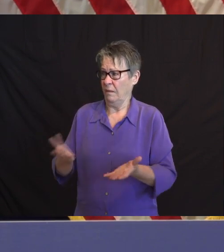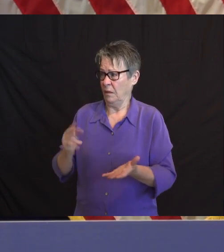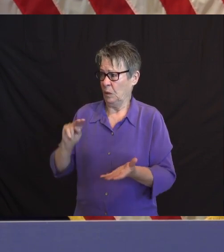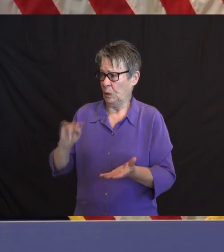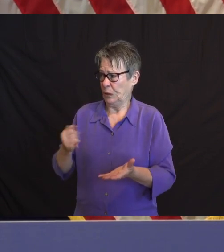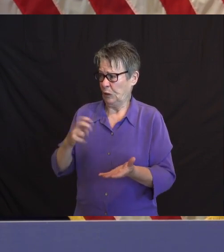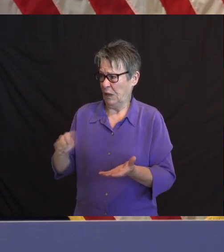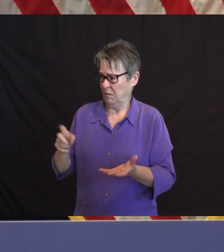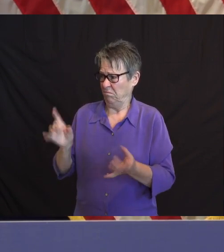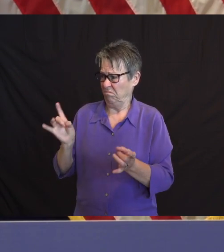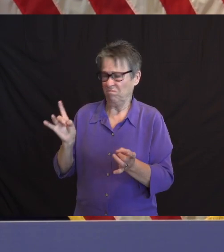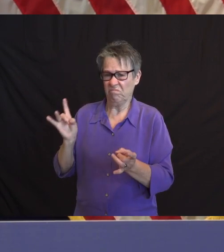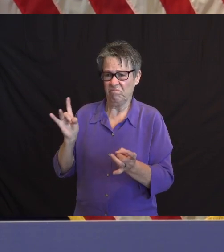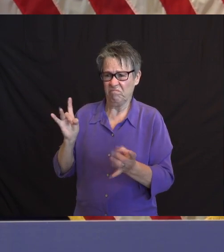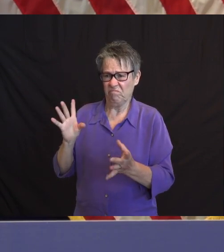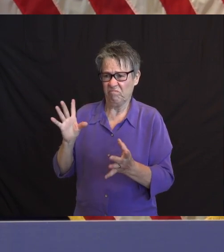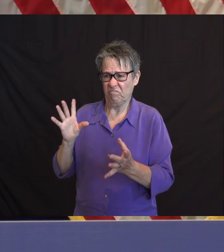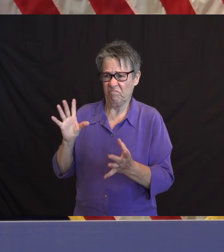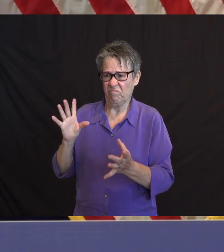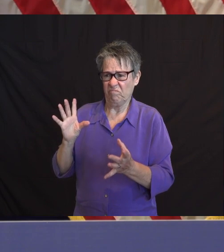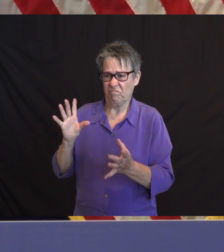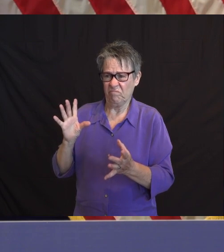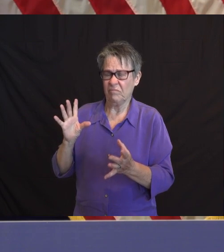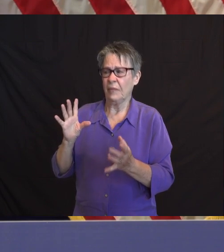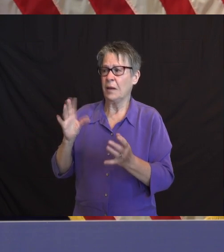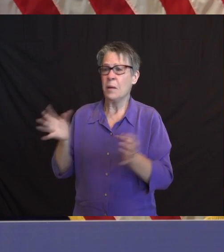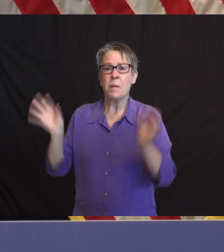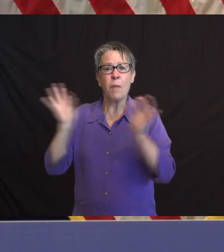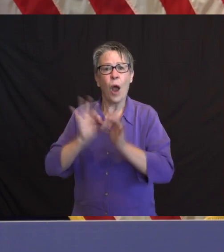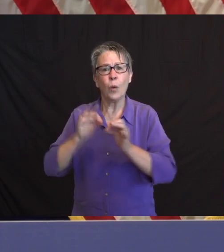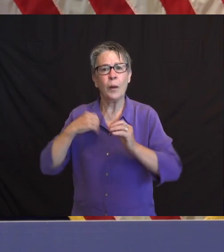and things around better than, and now safely,